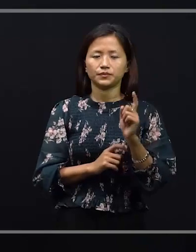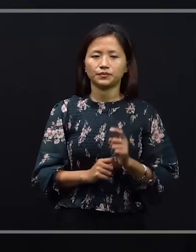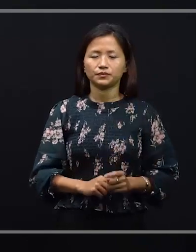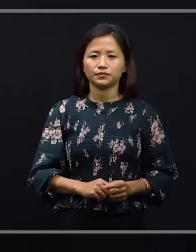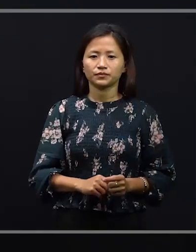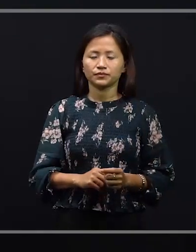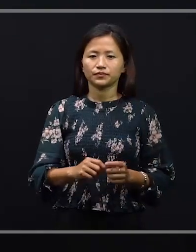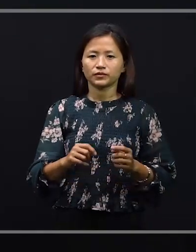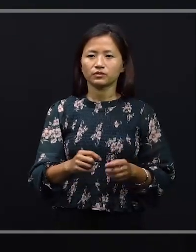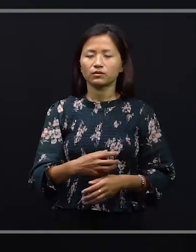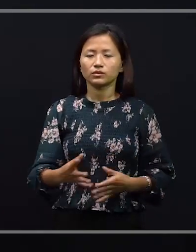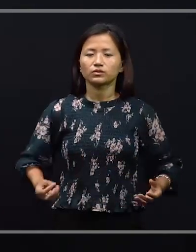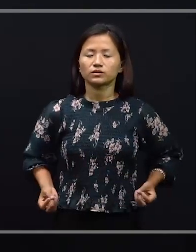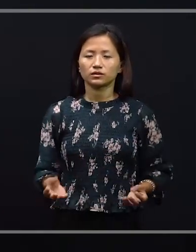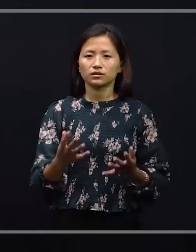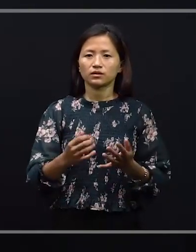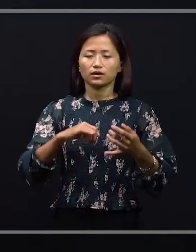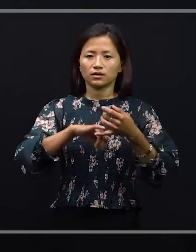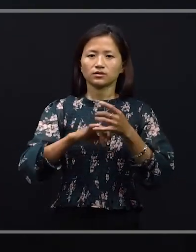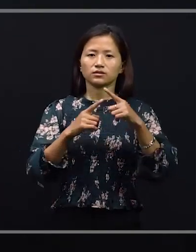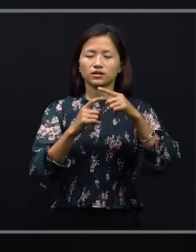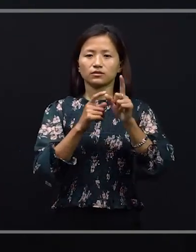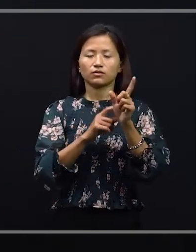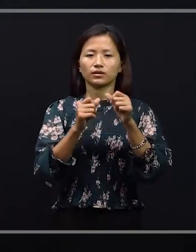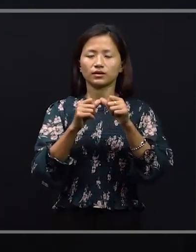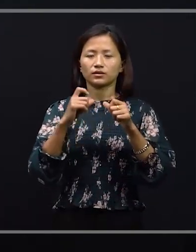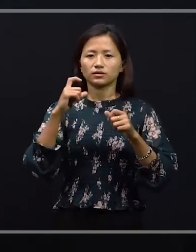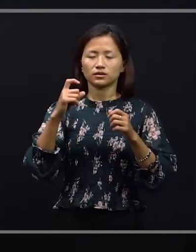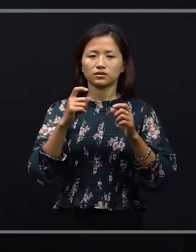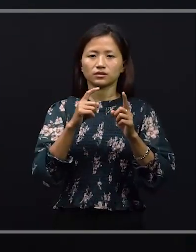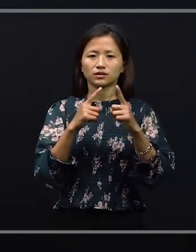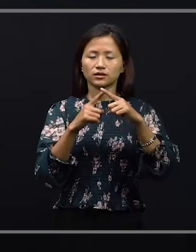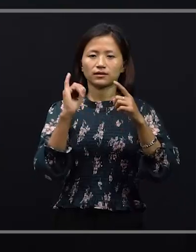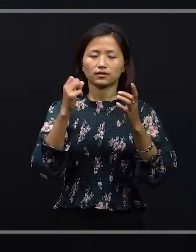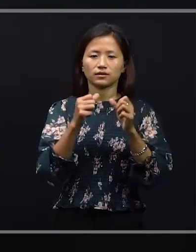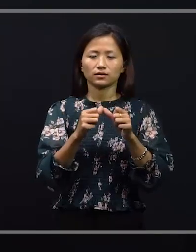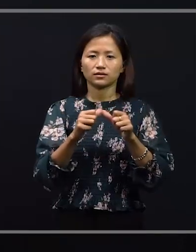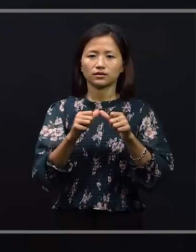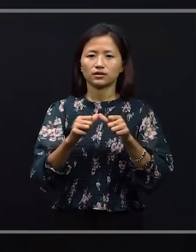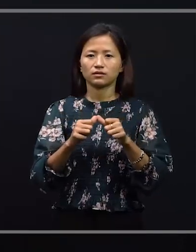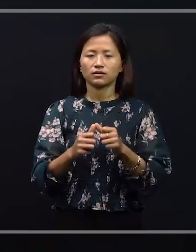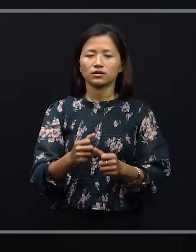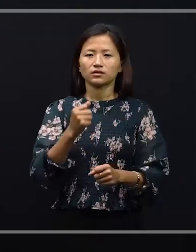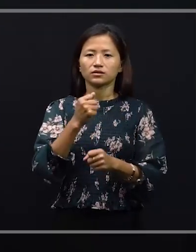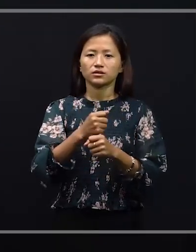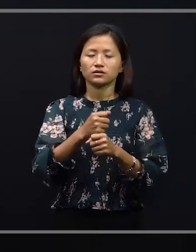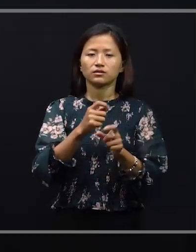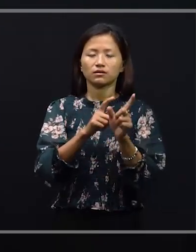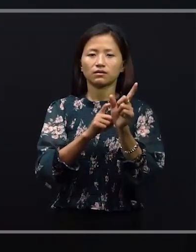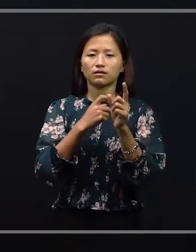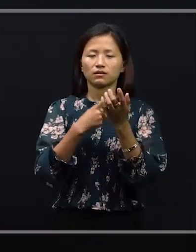Satyagraha. And this policy became very, very important. Now, satyagraha